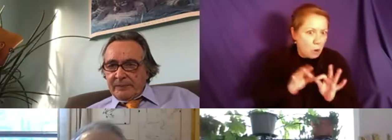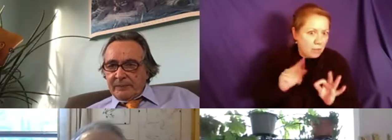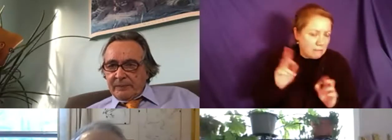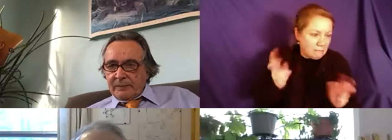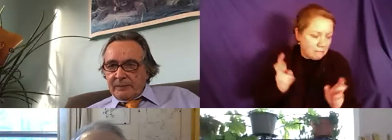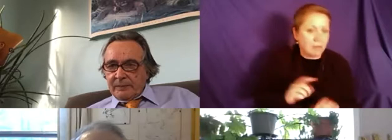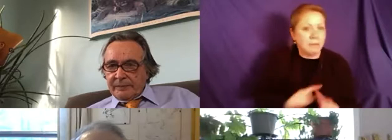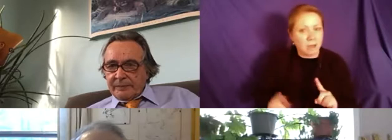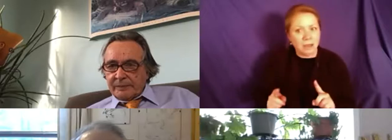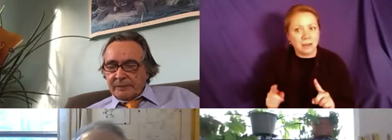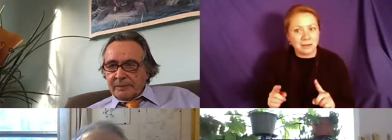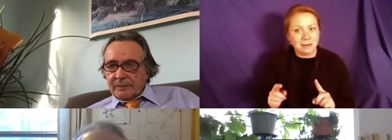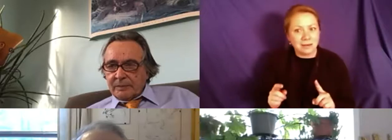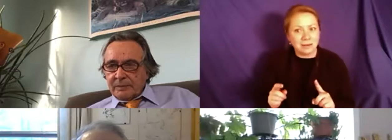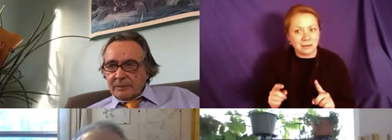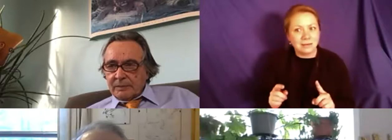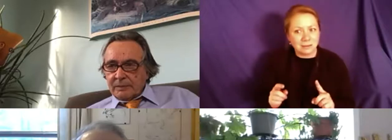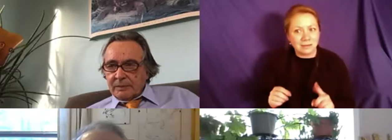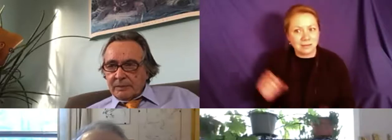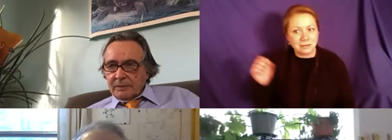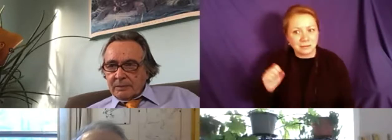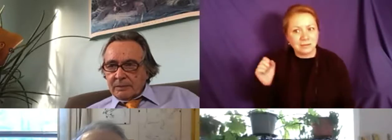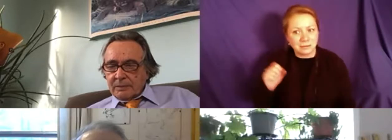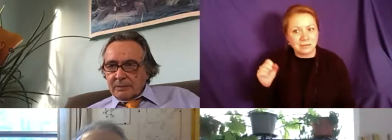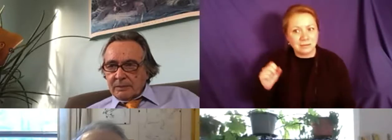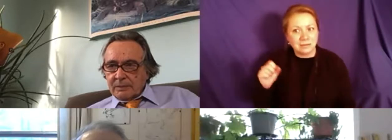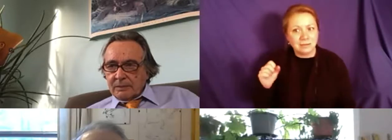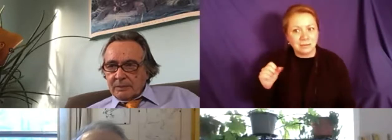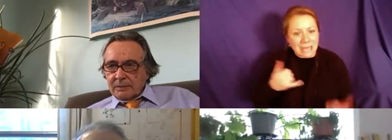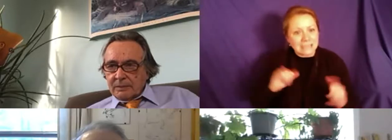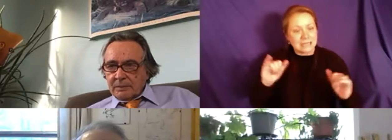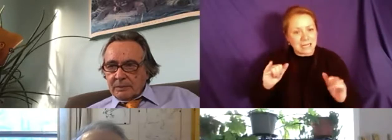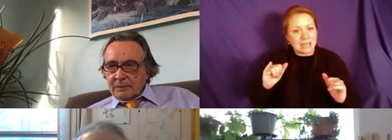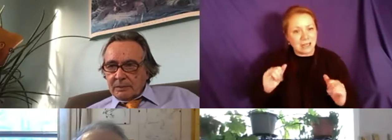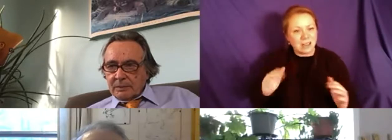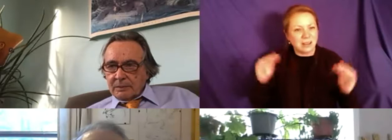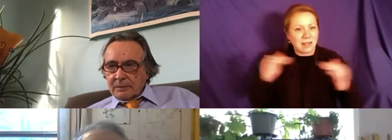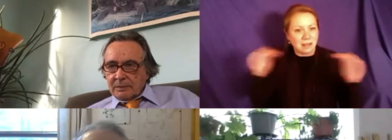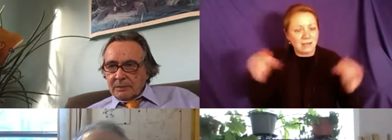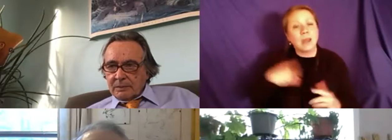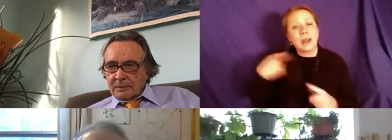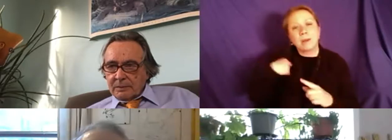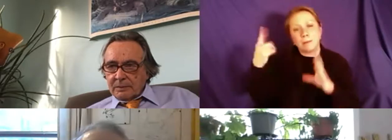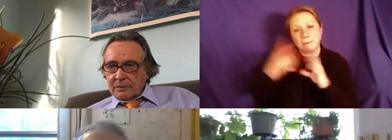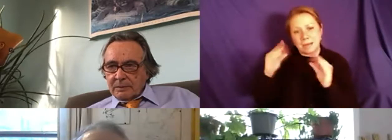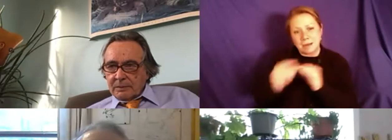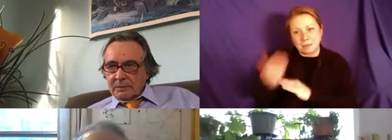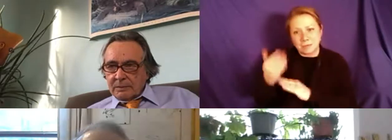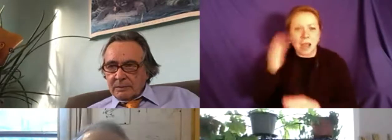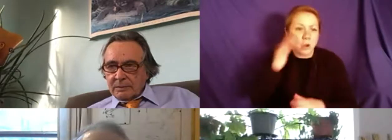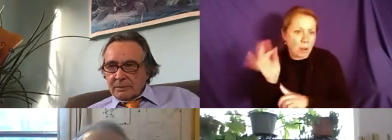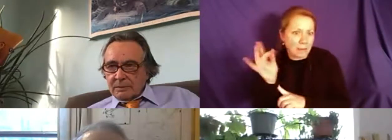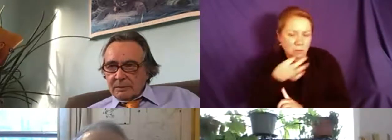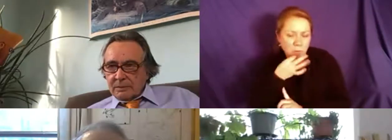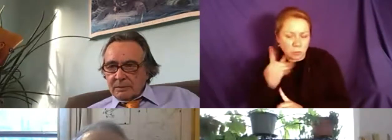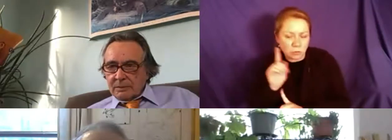it still raises to that level. We had a meeting this morning and getting close to my 8 minutes,